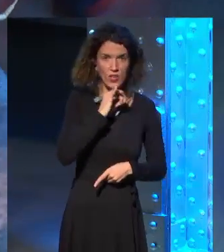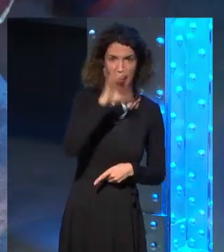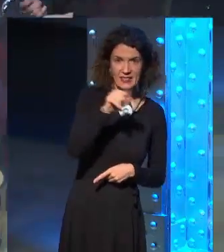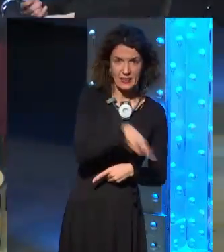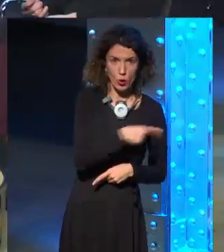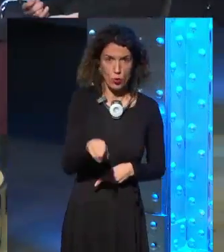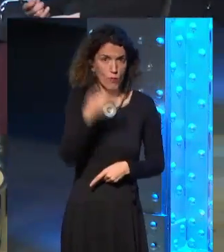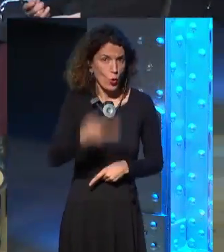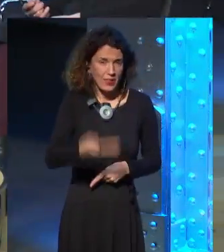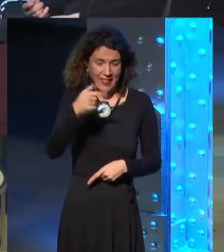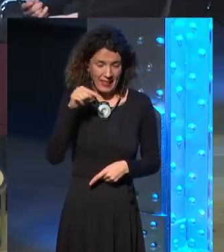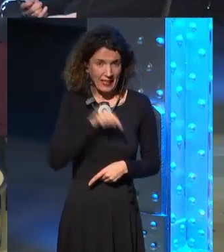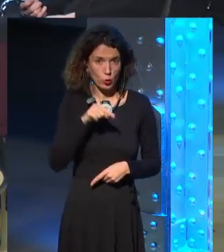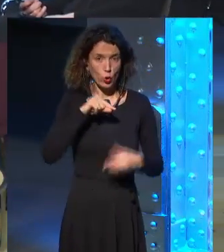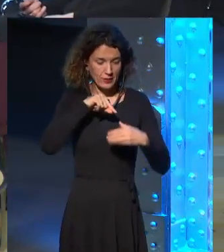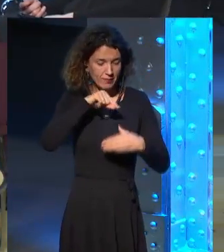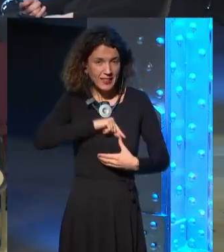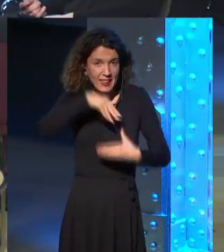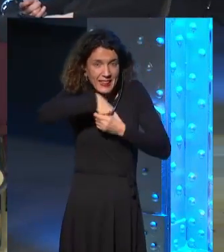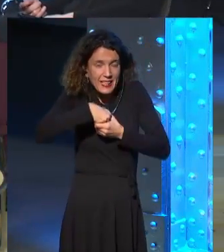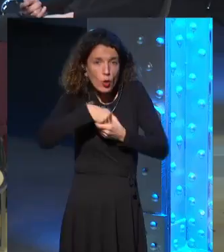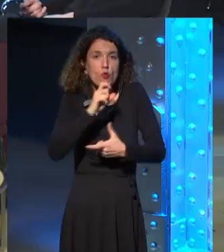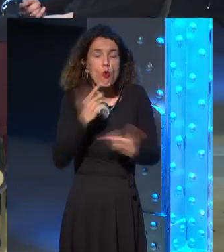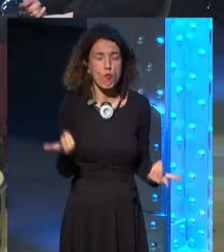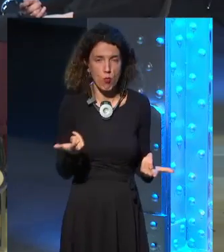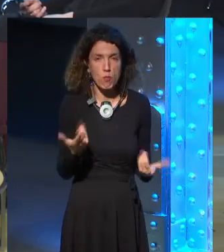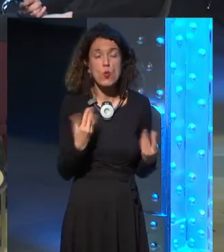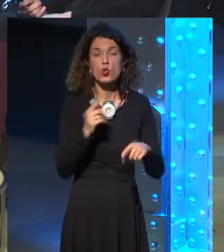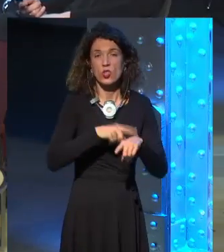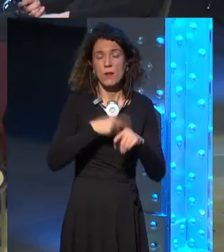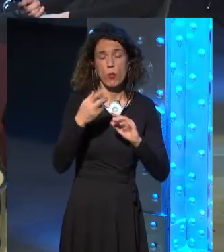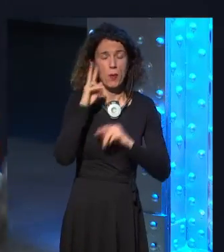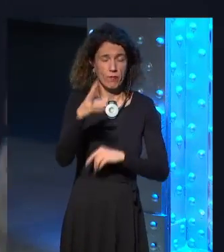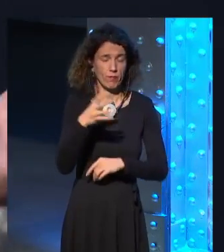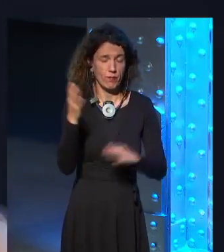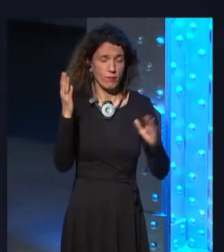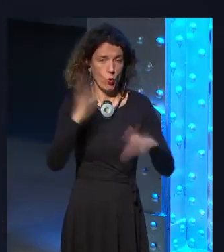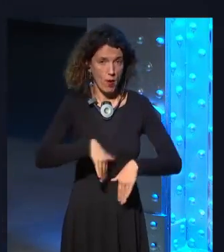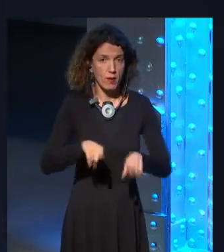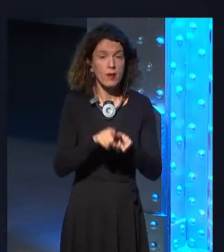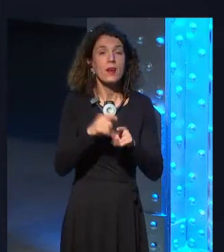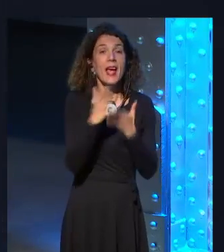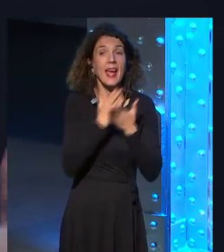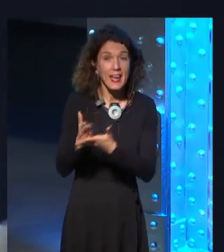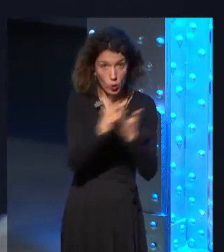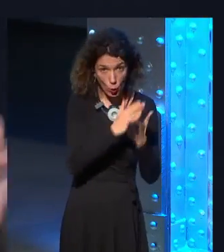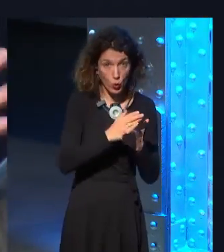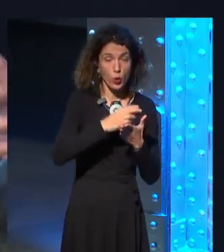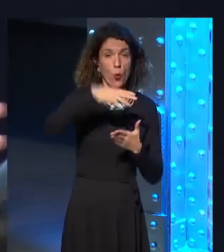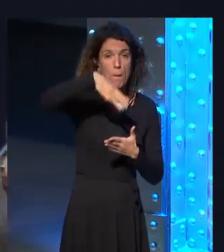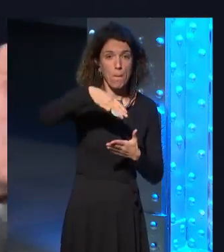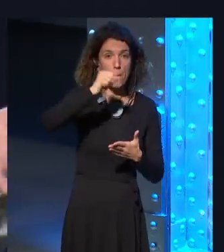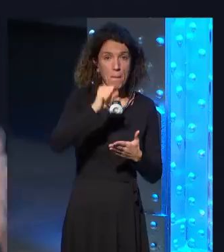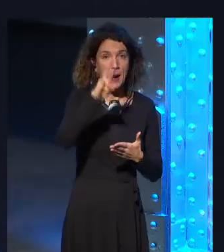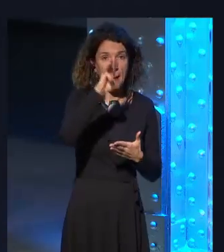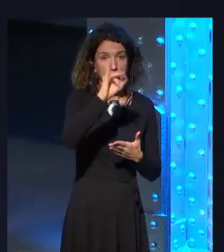And we didn't have so much time to go into it here, but for example, the Mappiness study is also one of the interesting studies